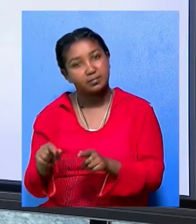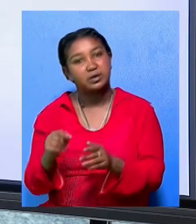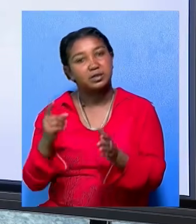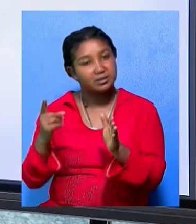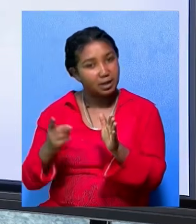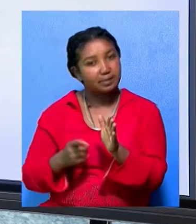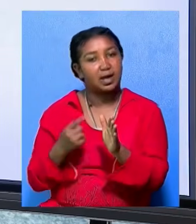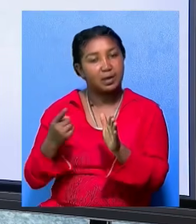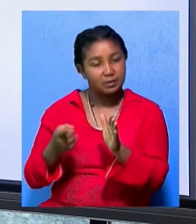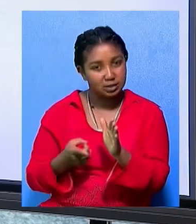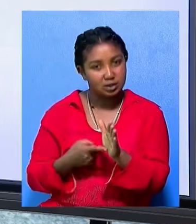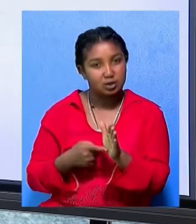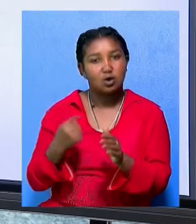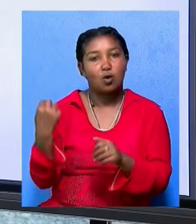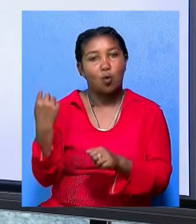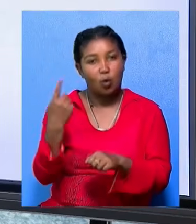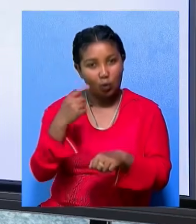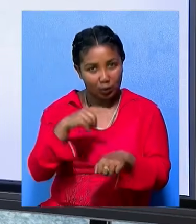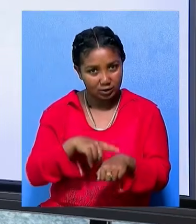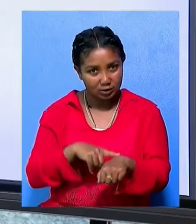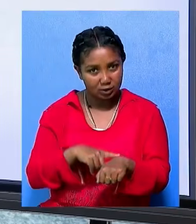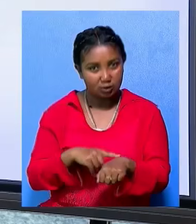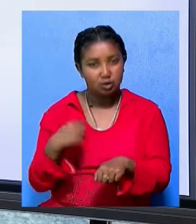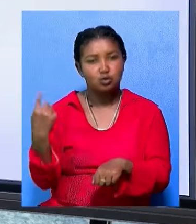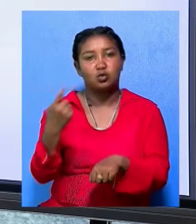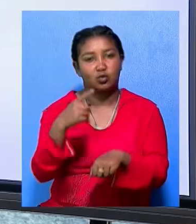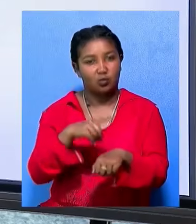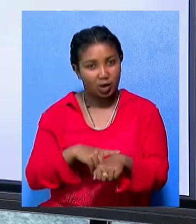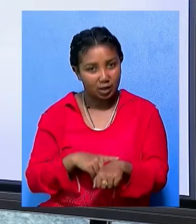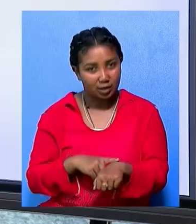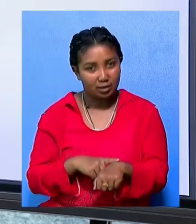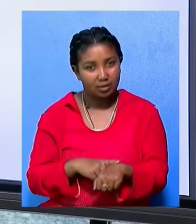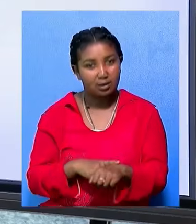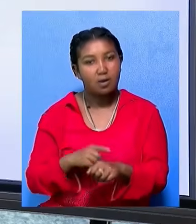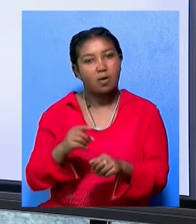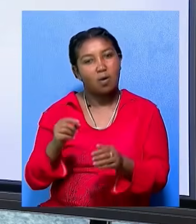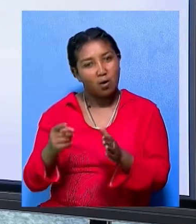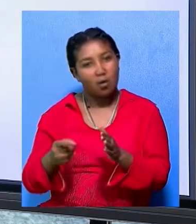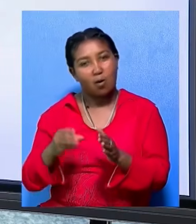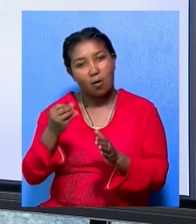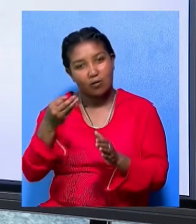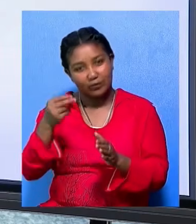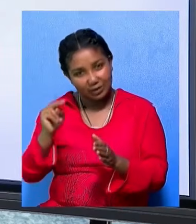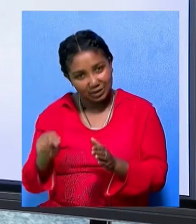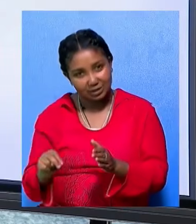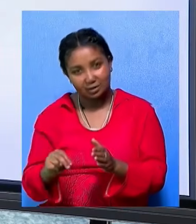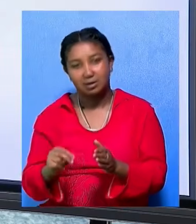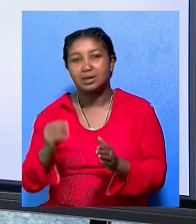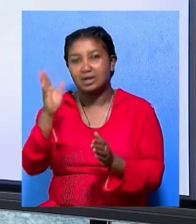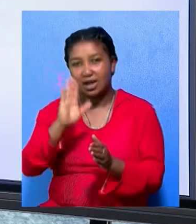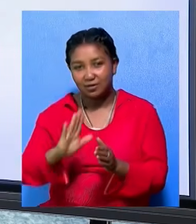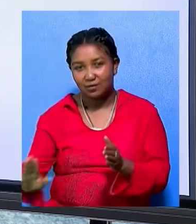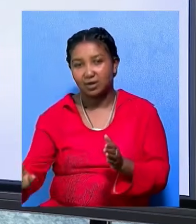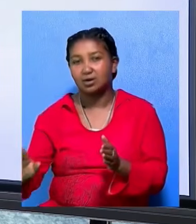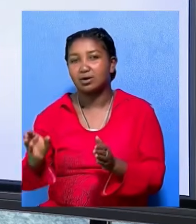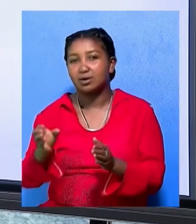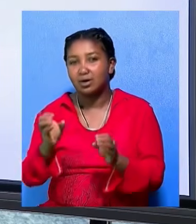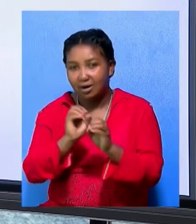sometimes, always, usually, often, never,